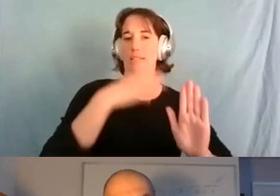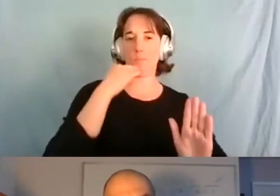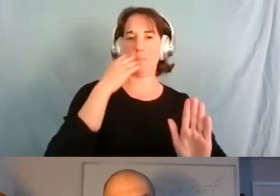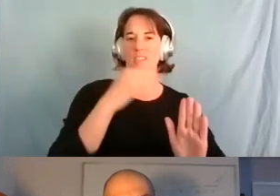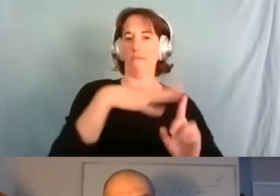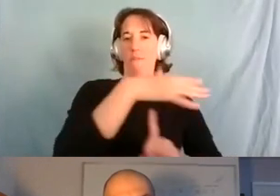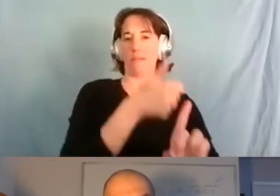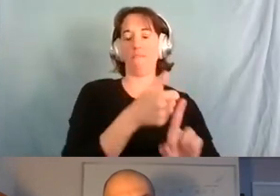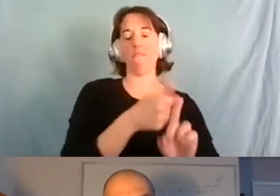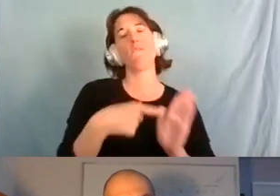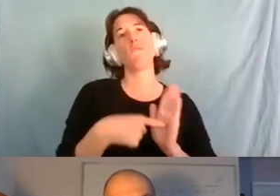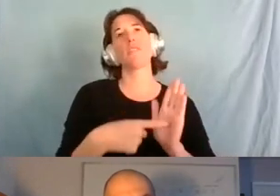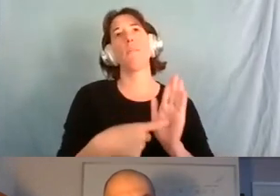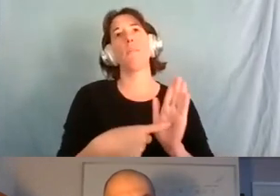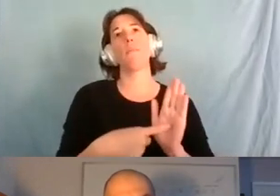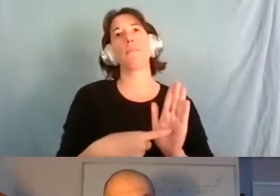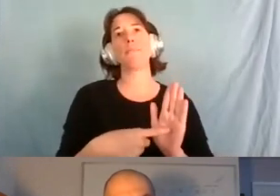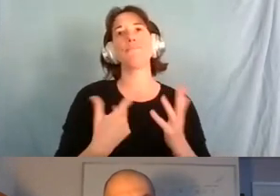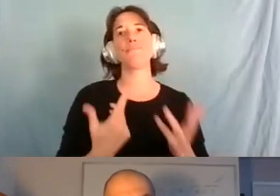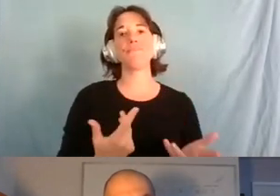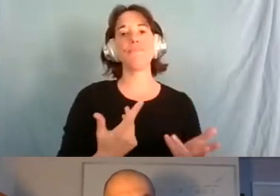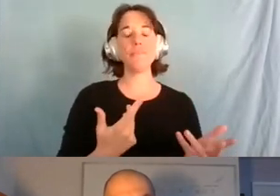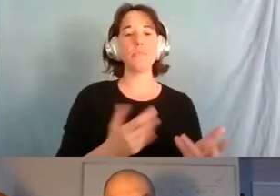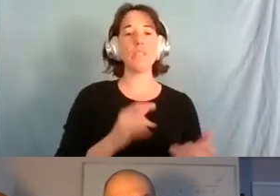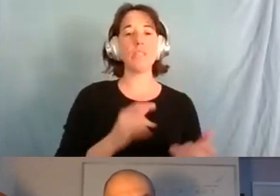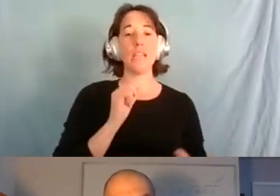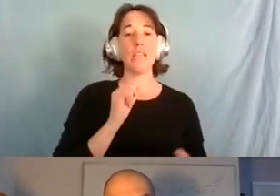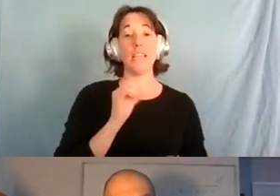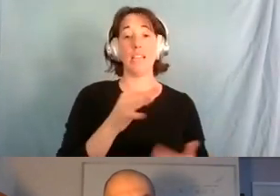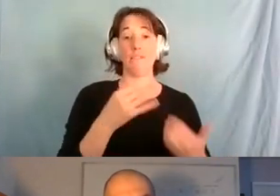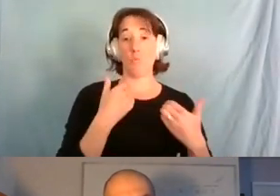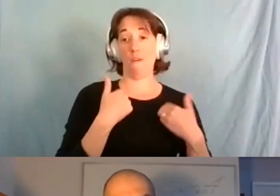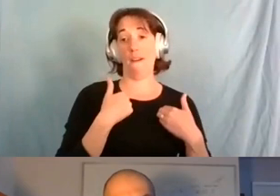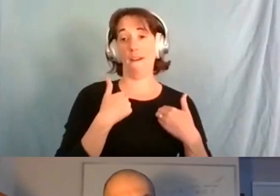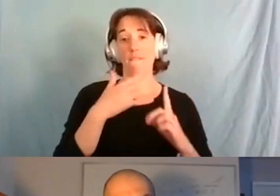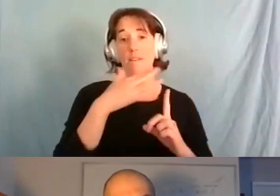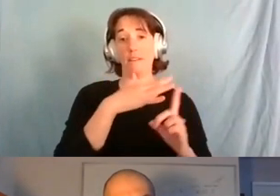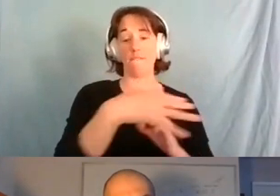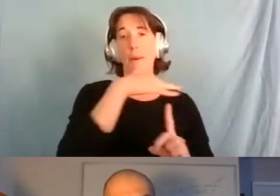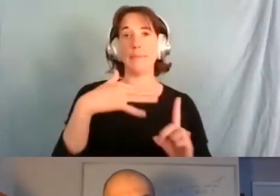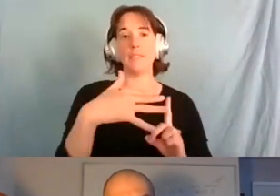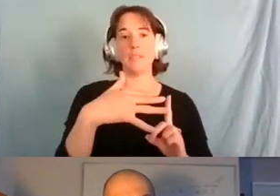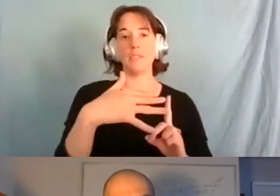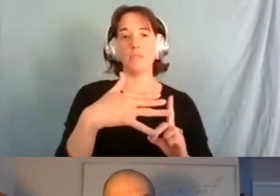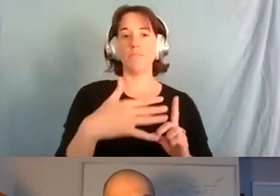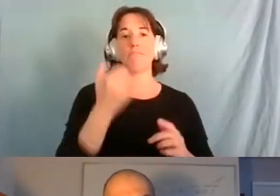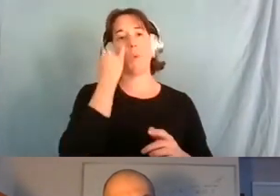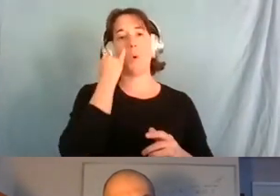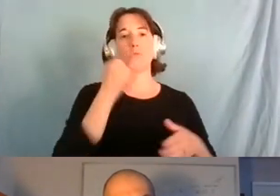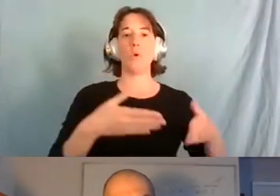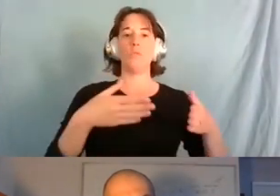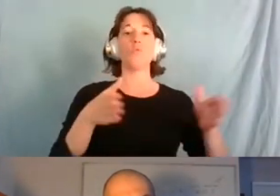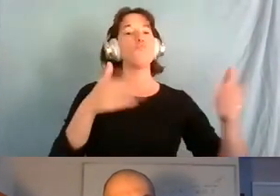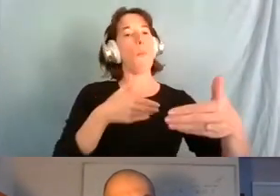just if you have an environment where you just sit in a corner, you have a room and you just sit in one corner, you